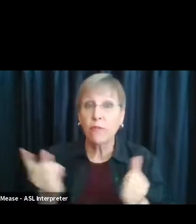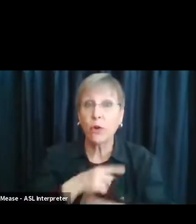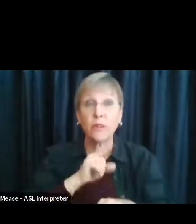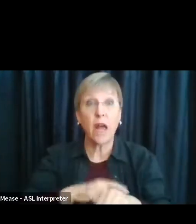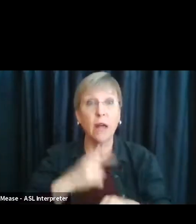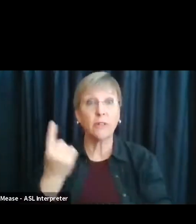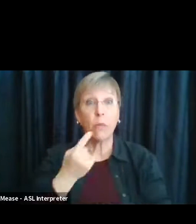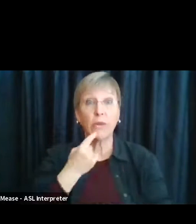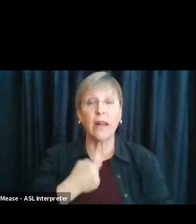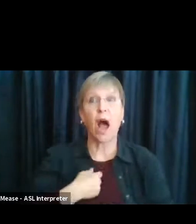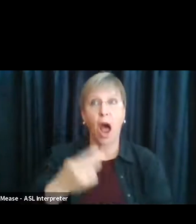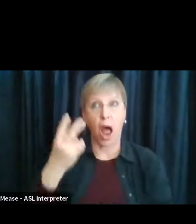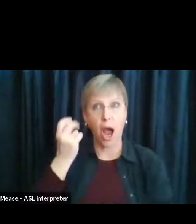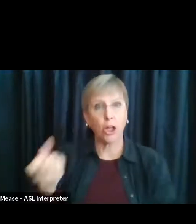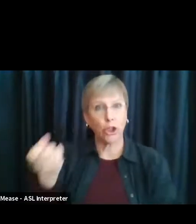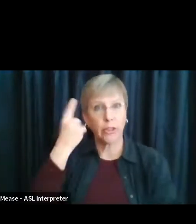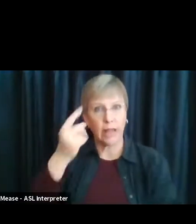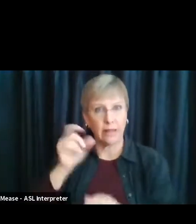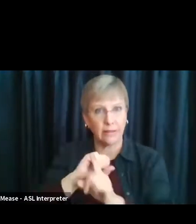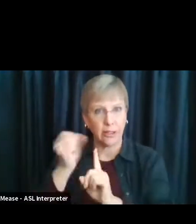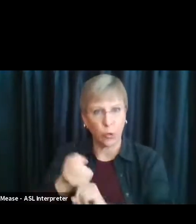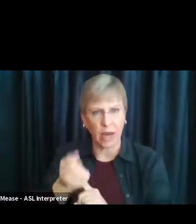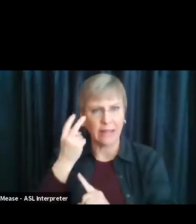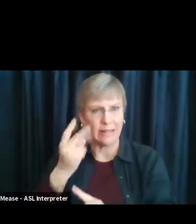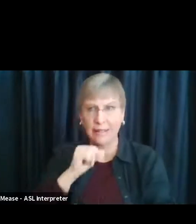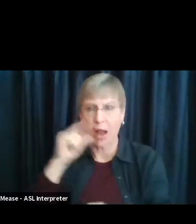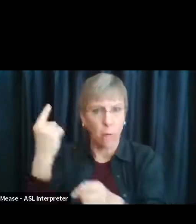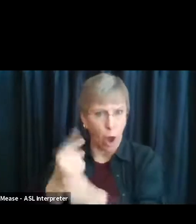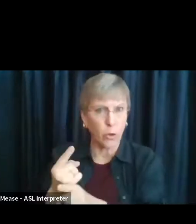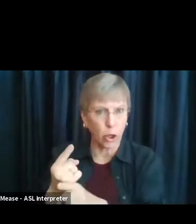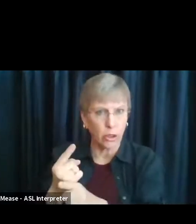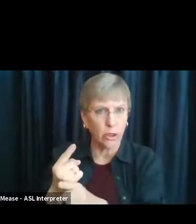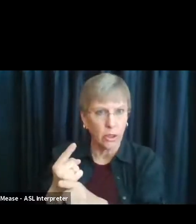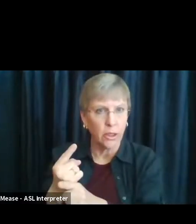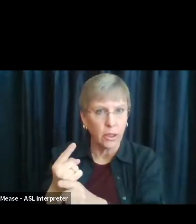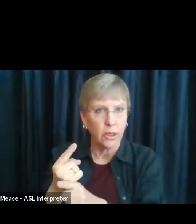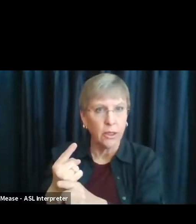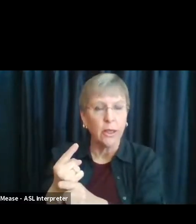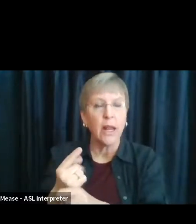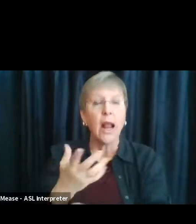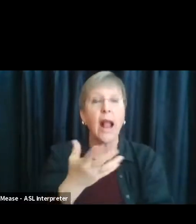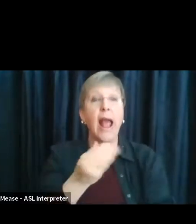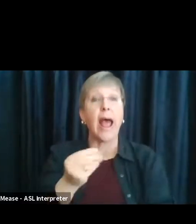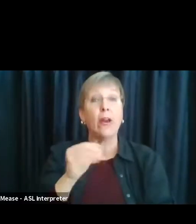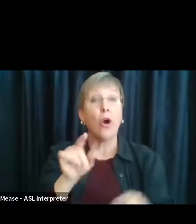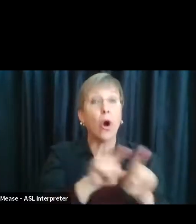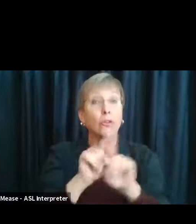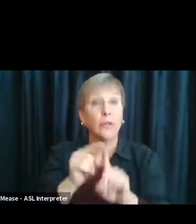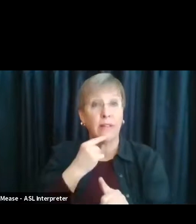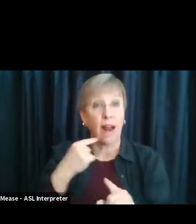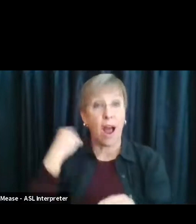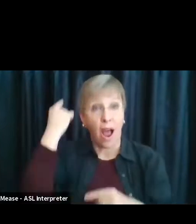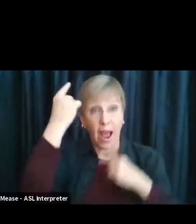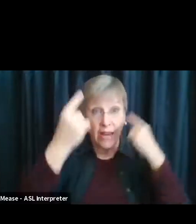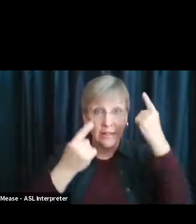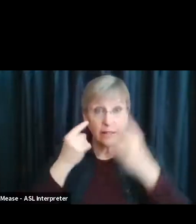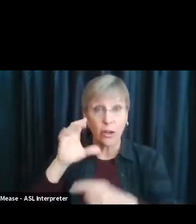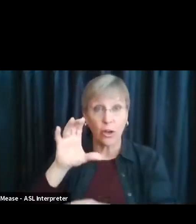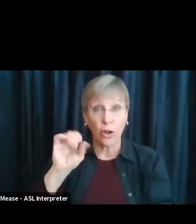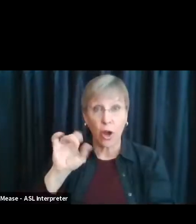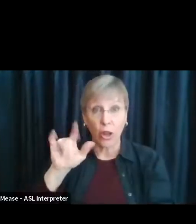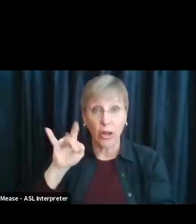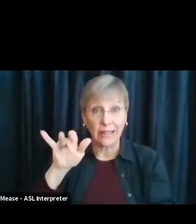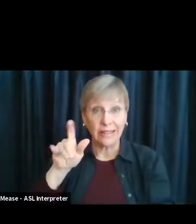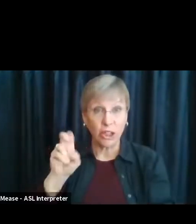said, I can see that the situation is not proper. And he said another thing. He said, I consider colonization as a